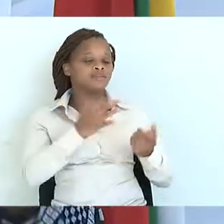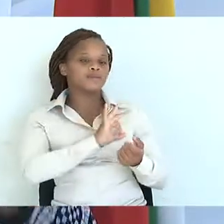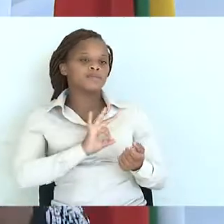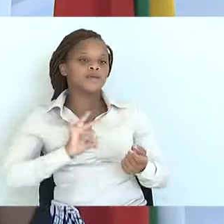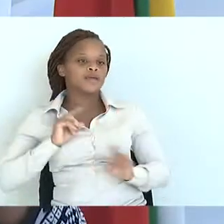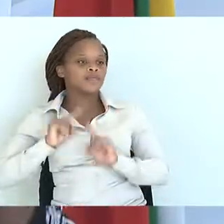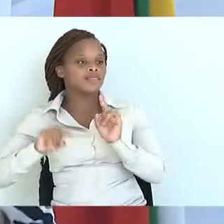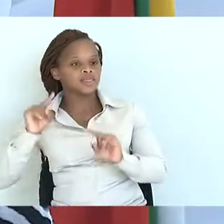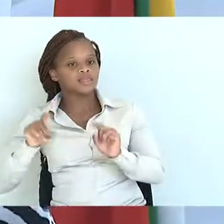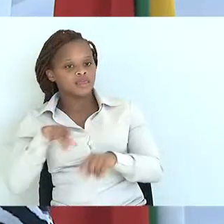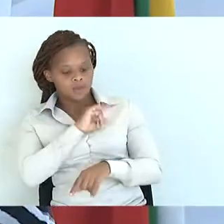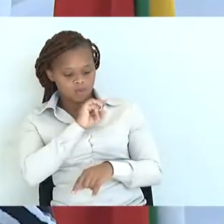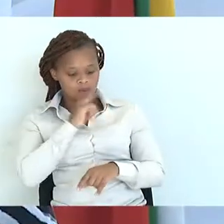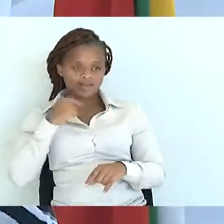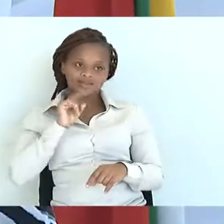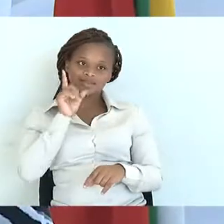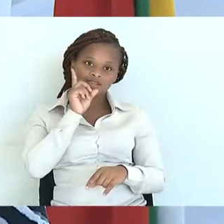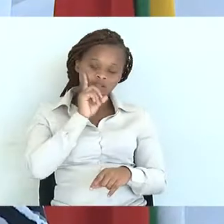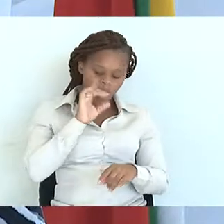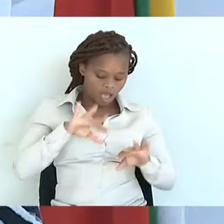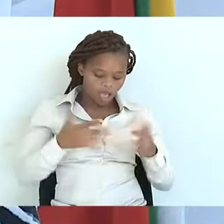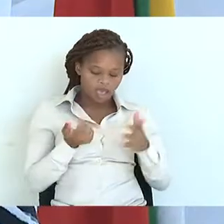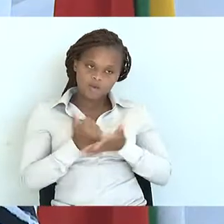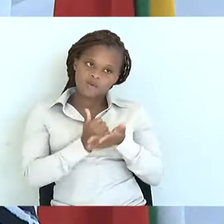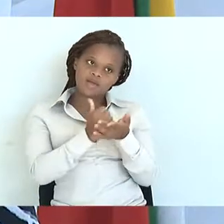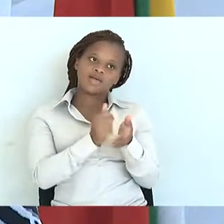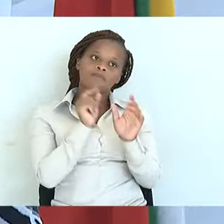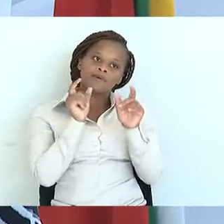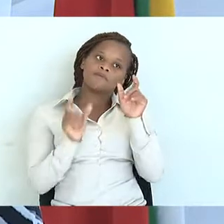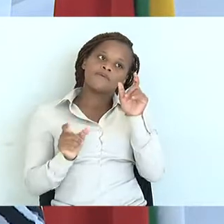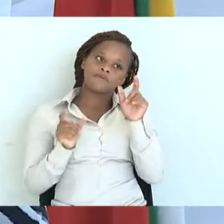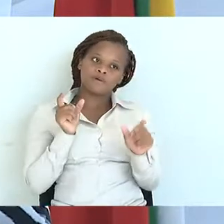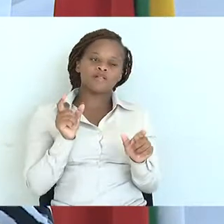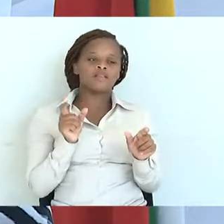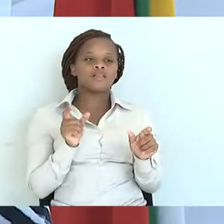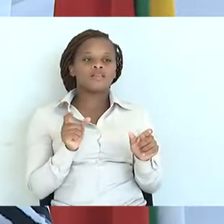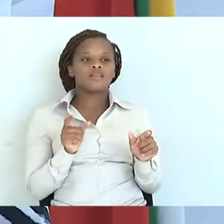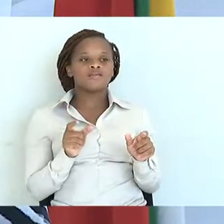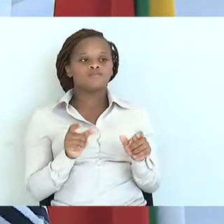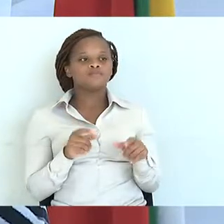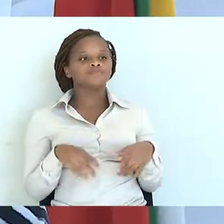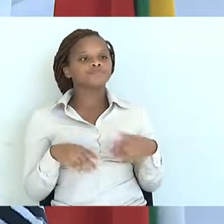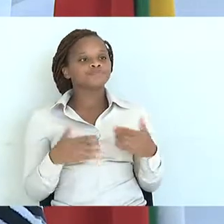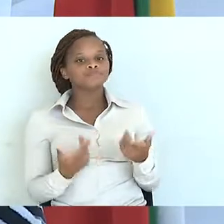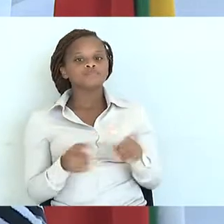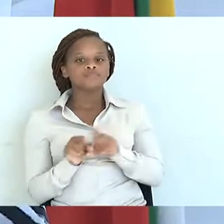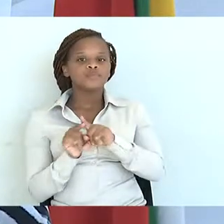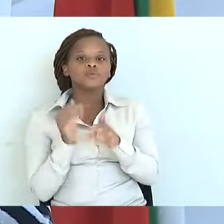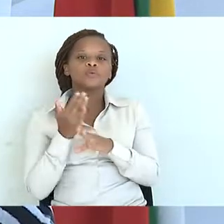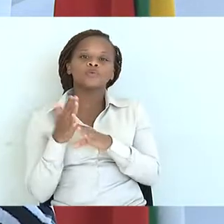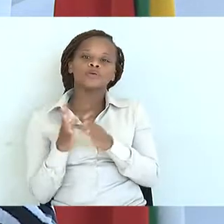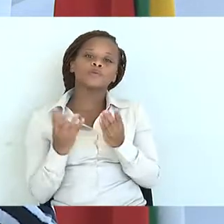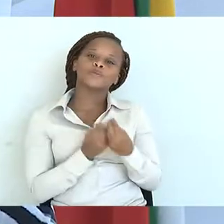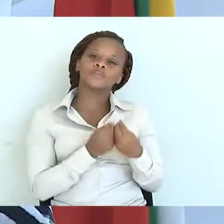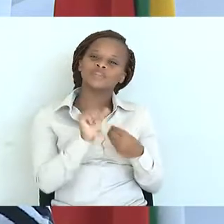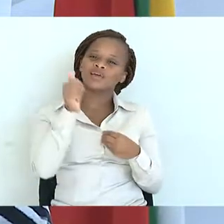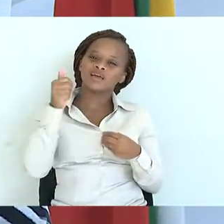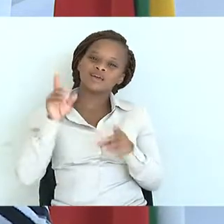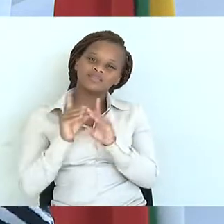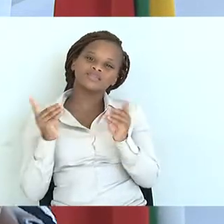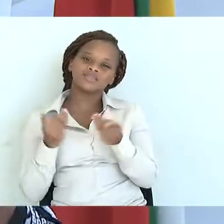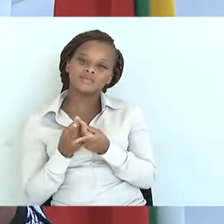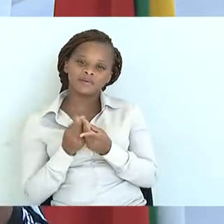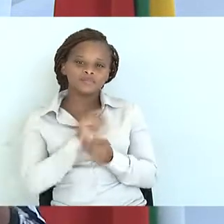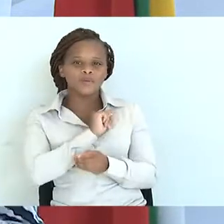how do we assist people so that babe ready. Sizosebenza na wonke ama departments so that also sibheke